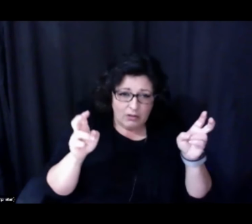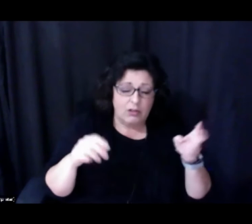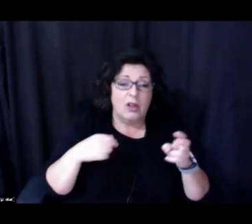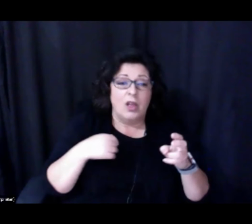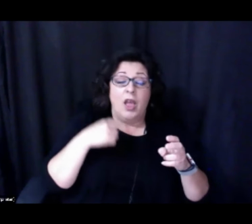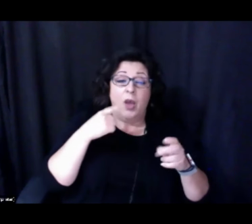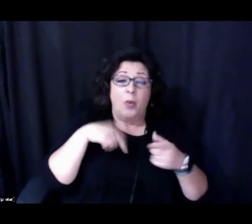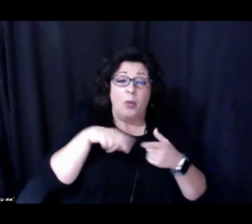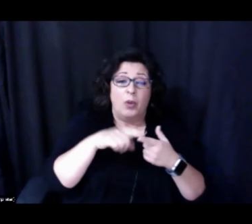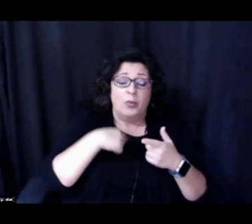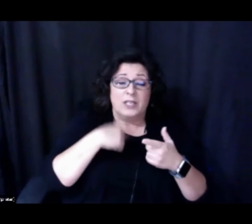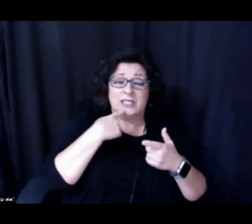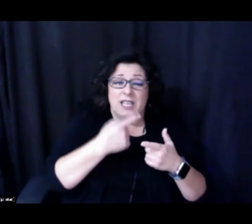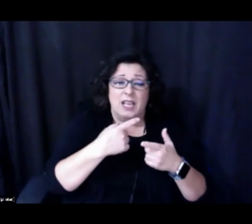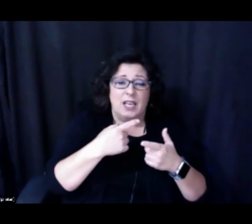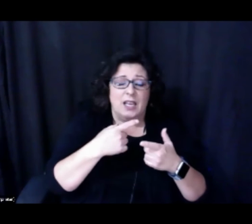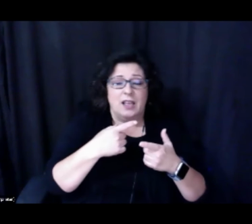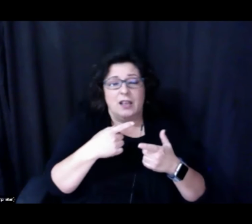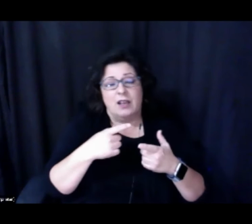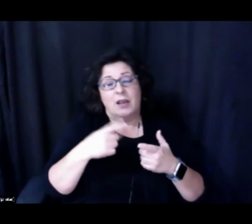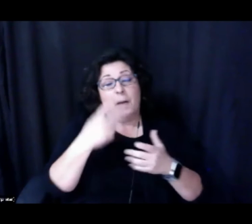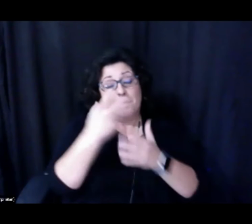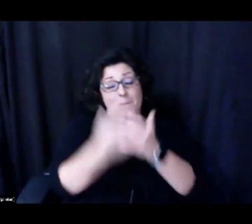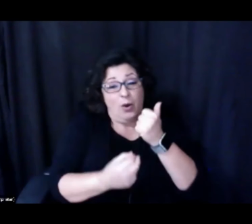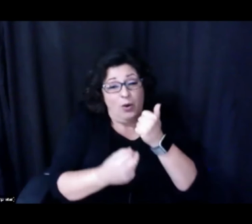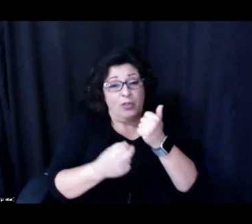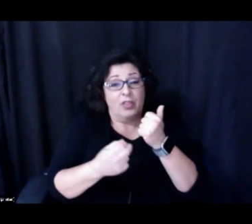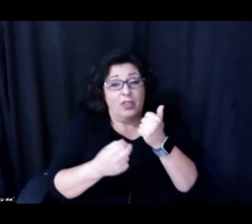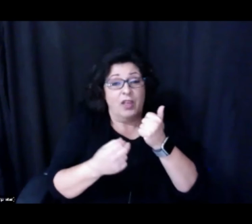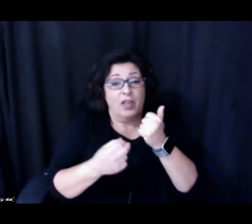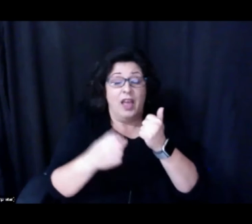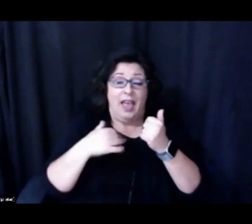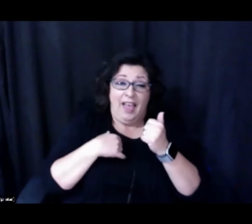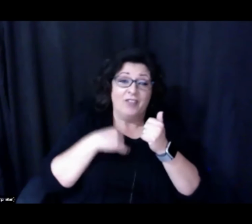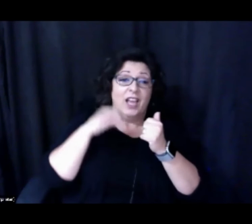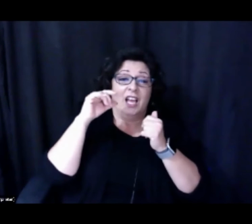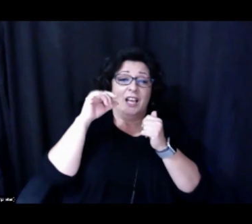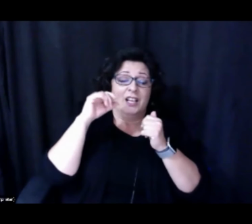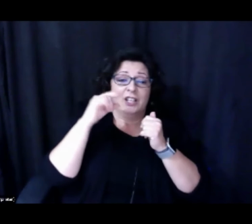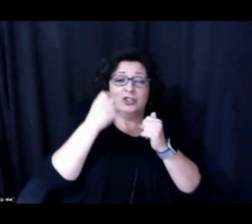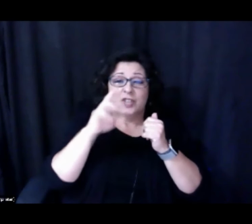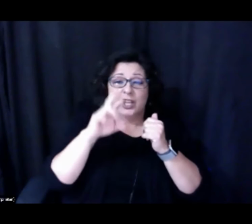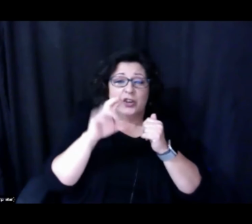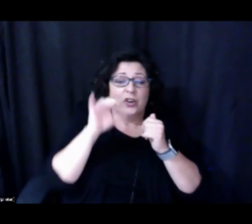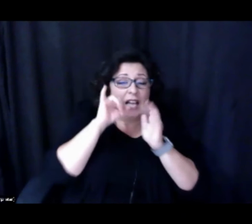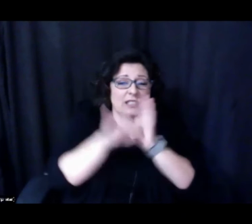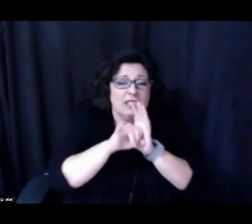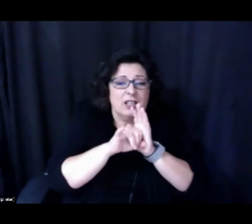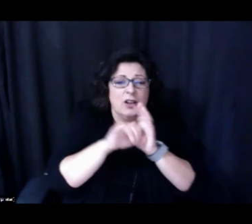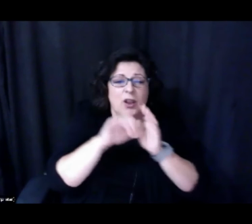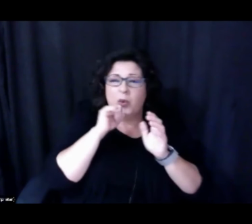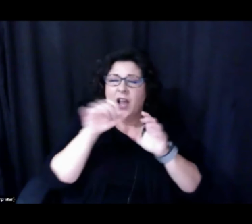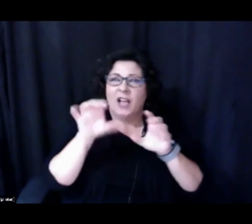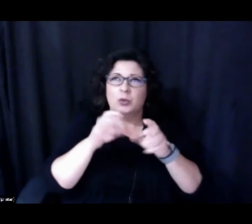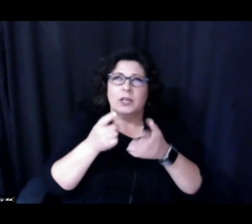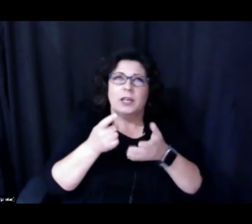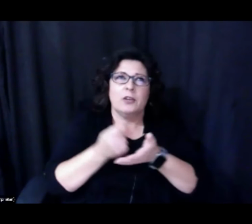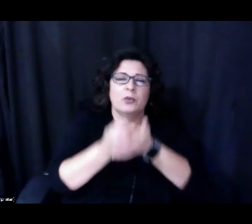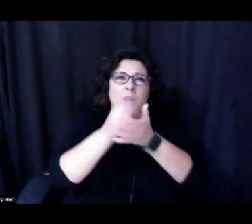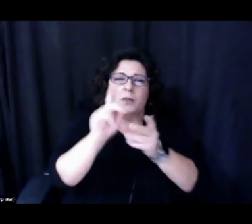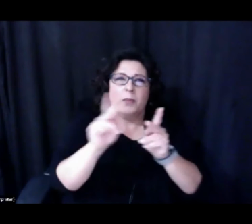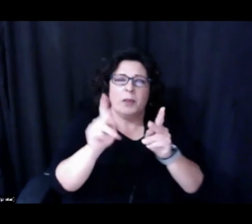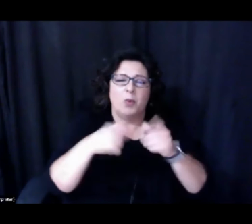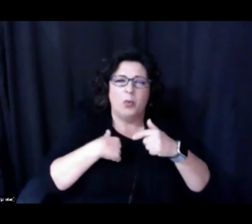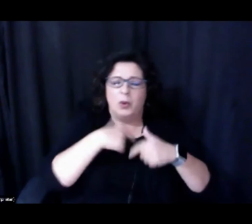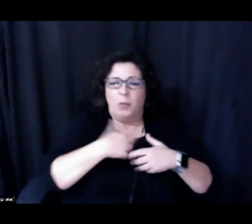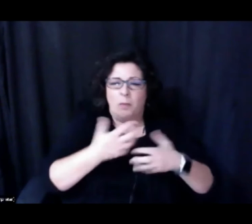only say trans people and non-binary people have gender identity, that means we're othering them and we're not treating them the way we